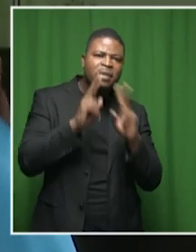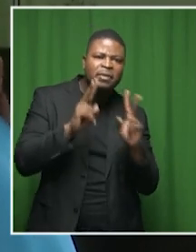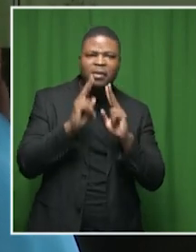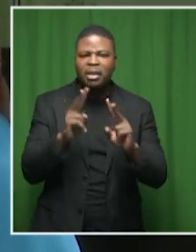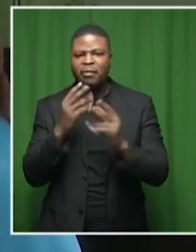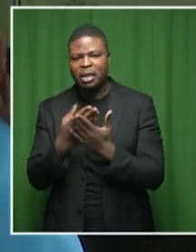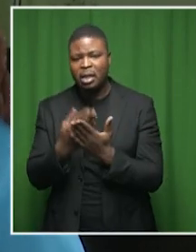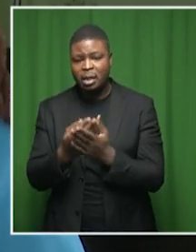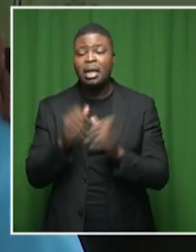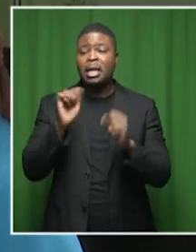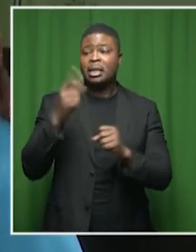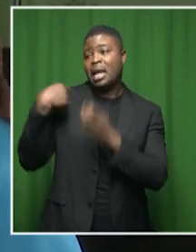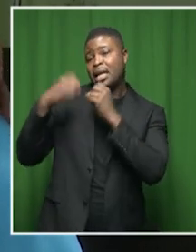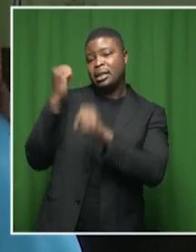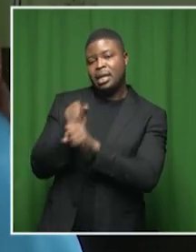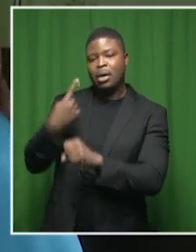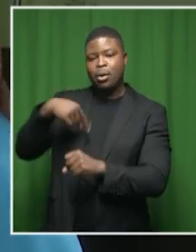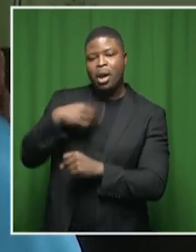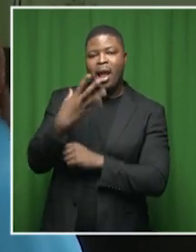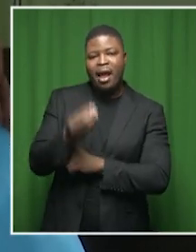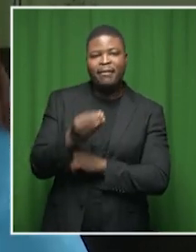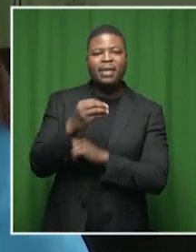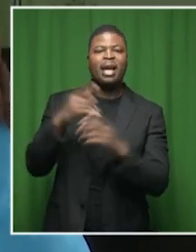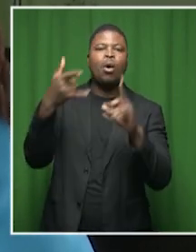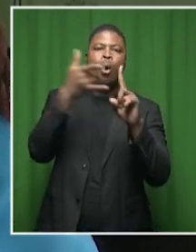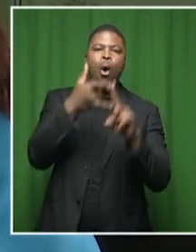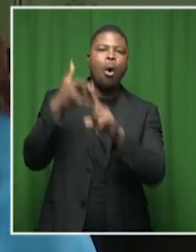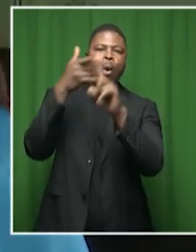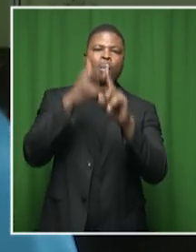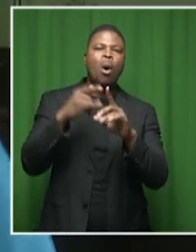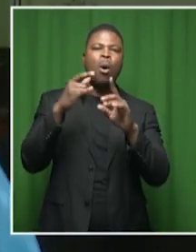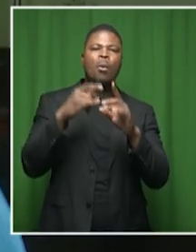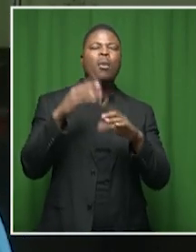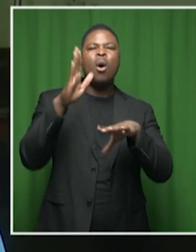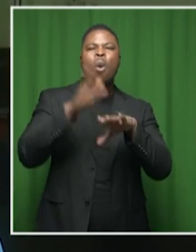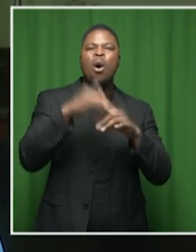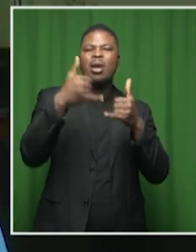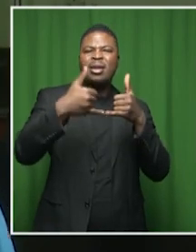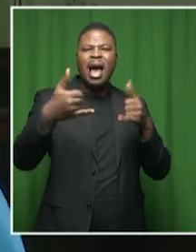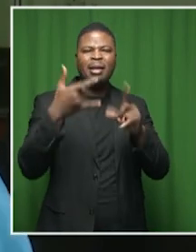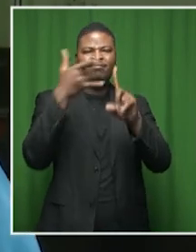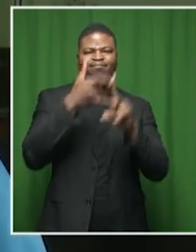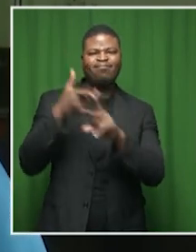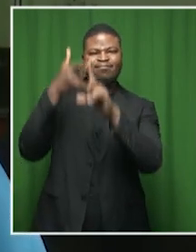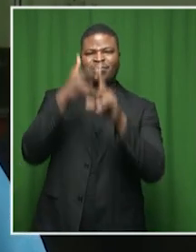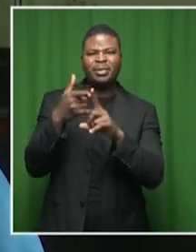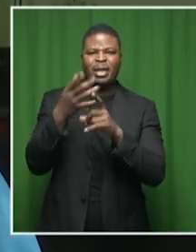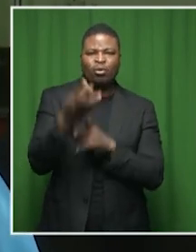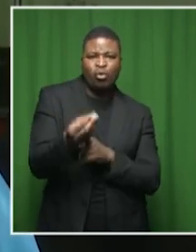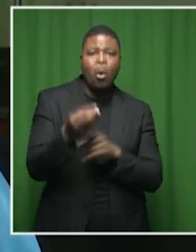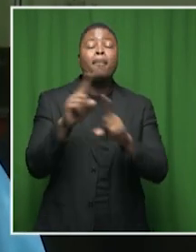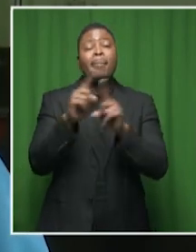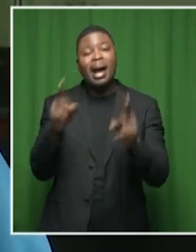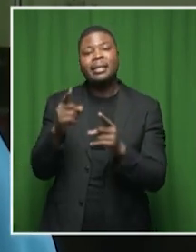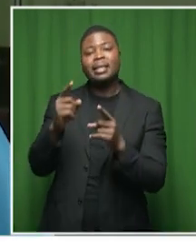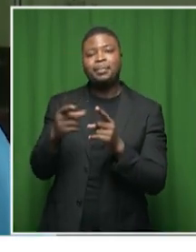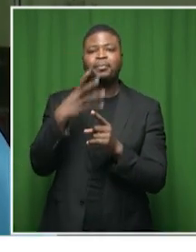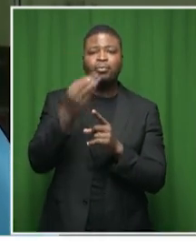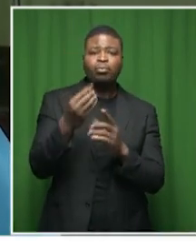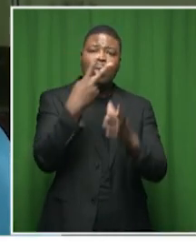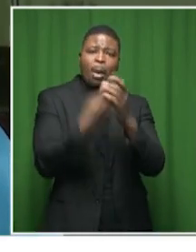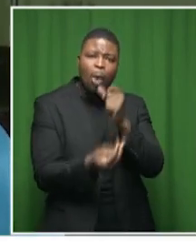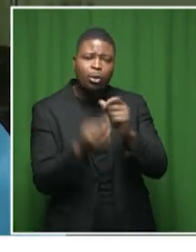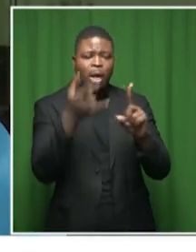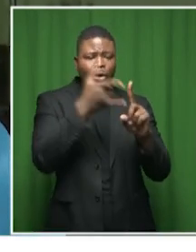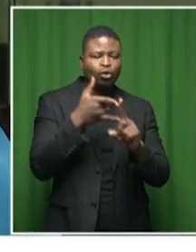year we did a virtual one, but also there was a bit of physical attendance, which we called hybrid. The